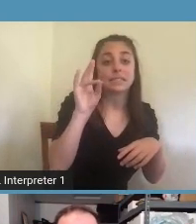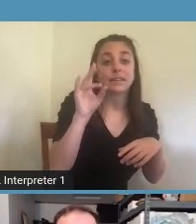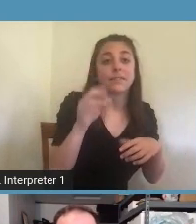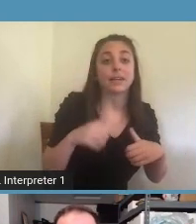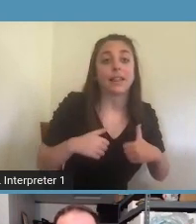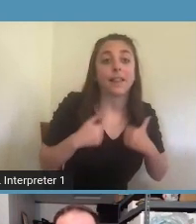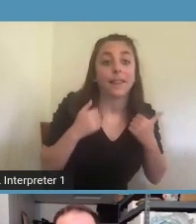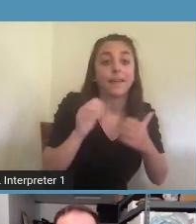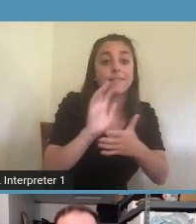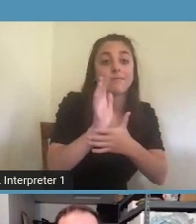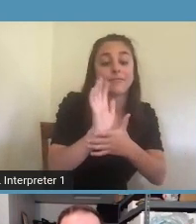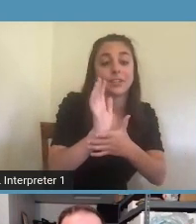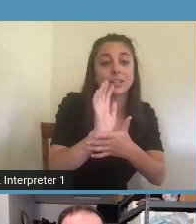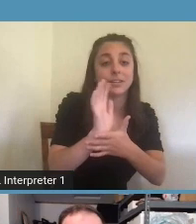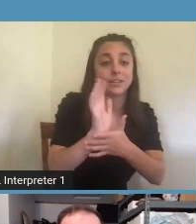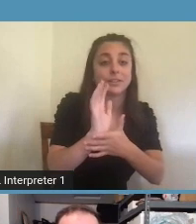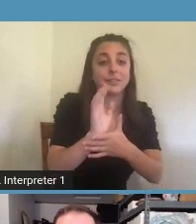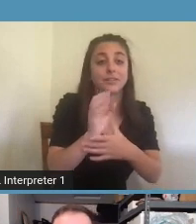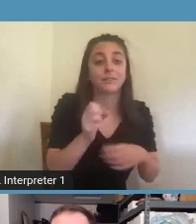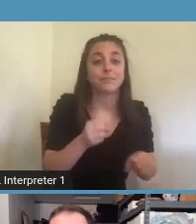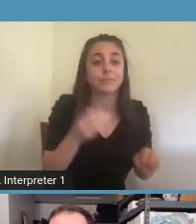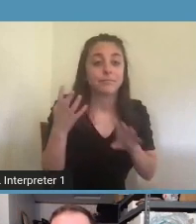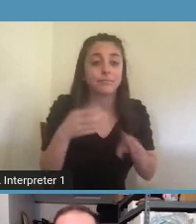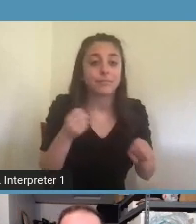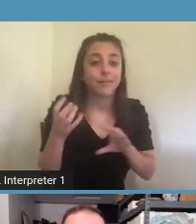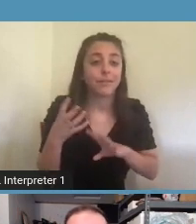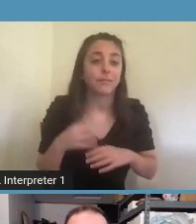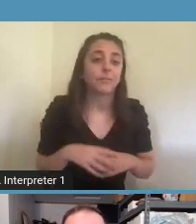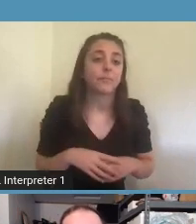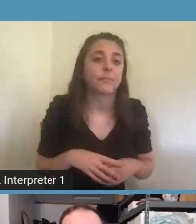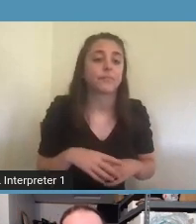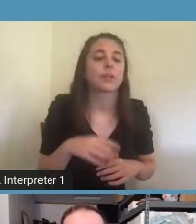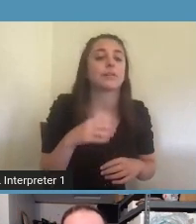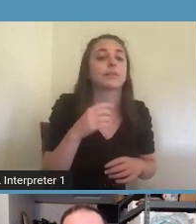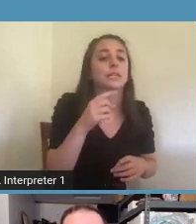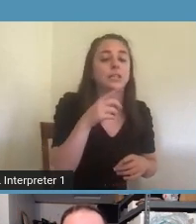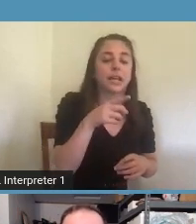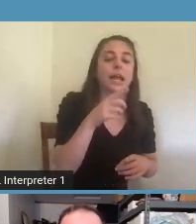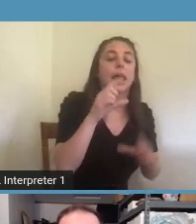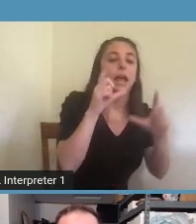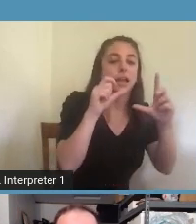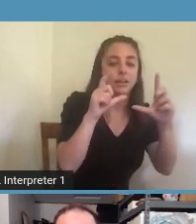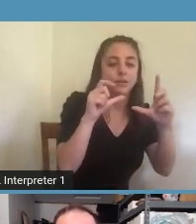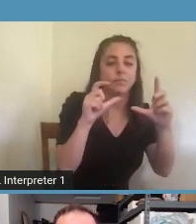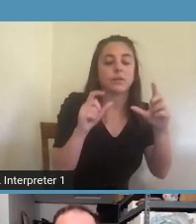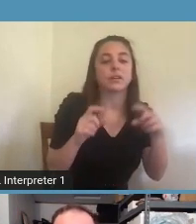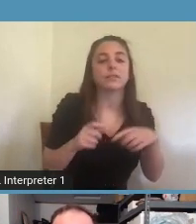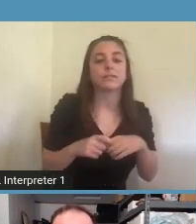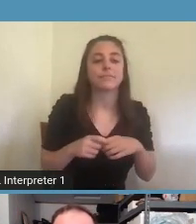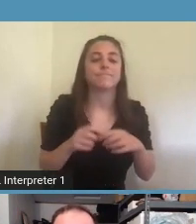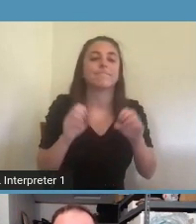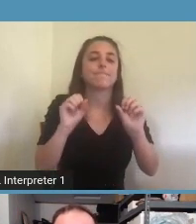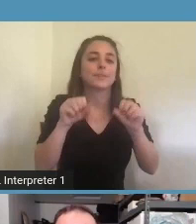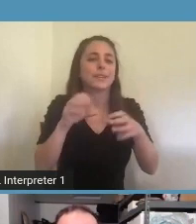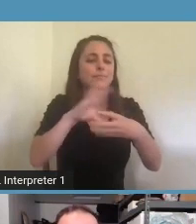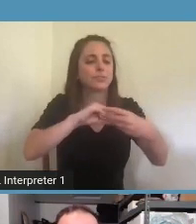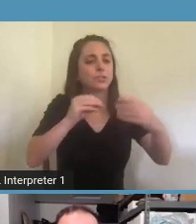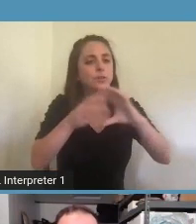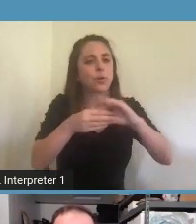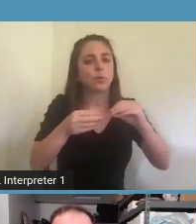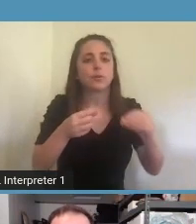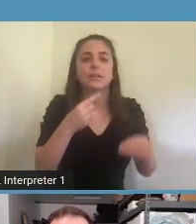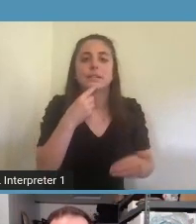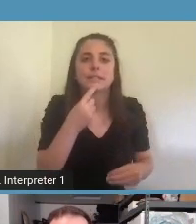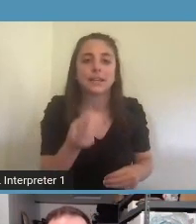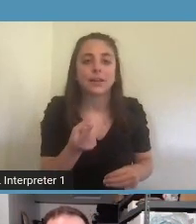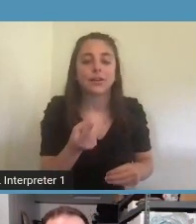use my switcher and say, okay, I want this camera, I want this camera. I could do crossfades and sort of tell a story, but it wasn't